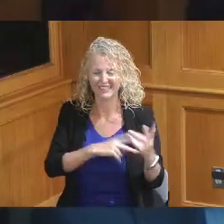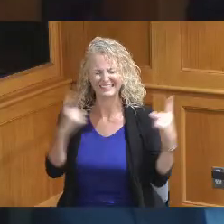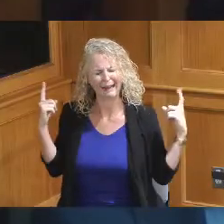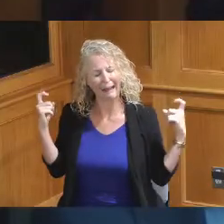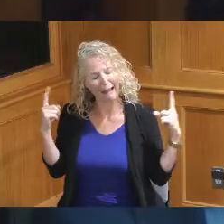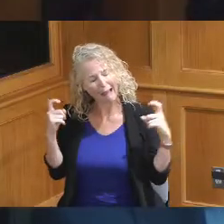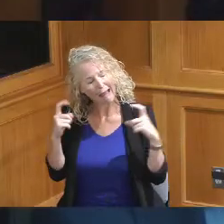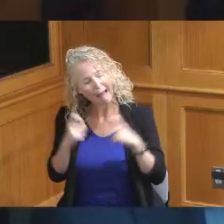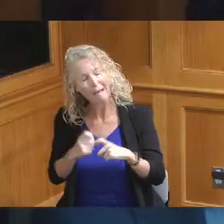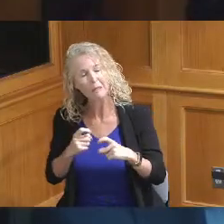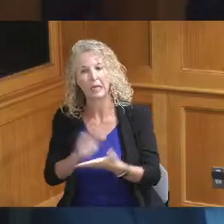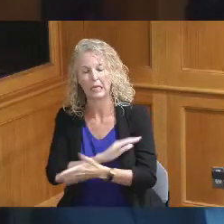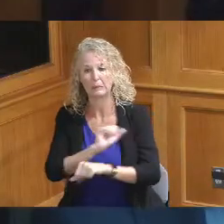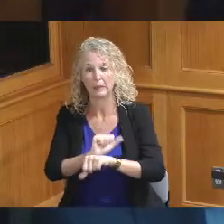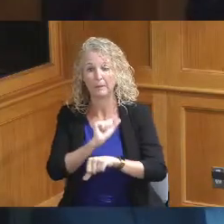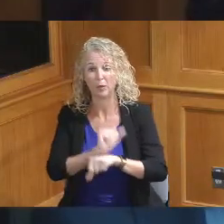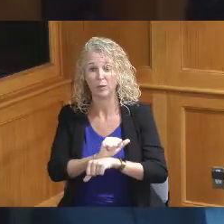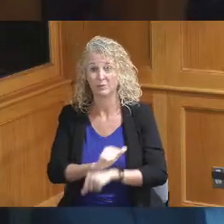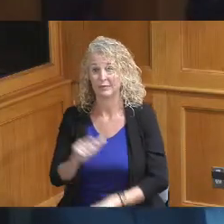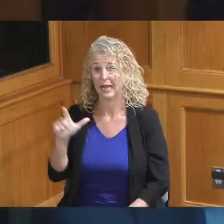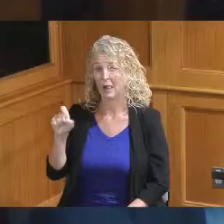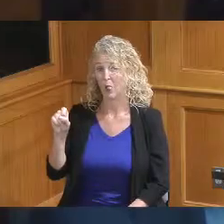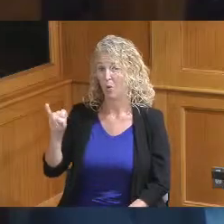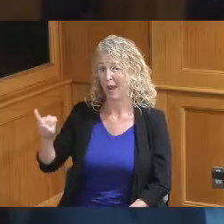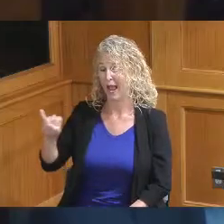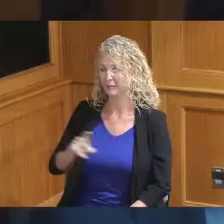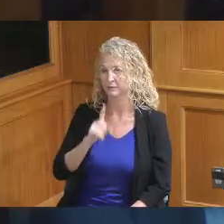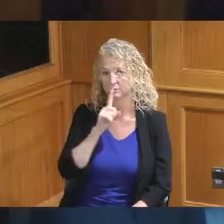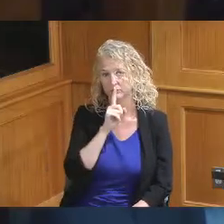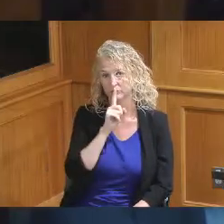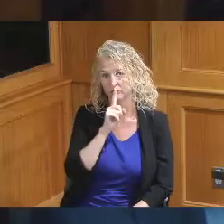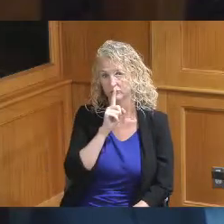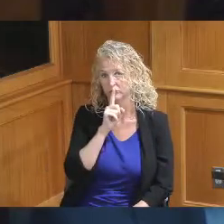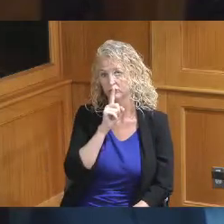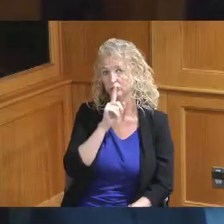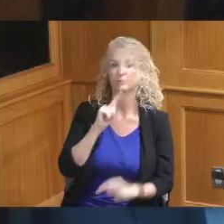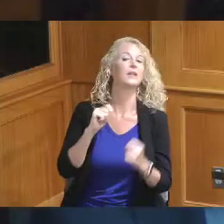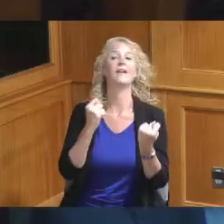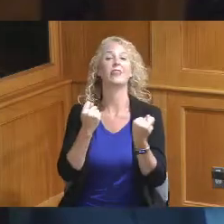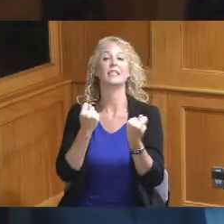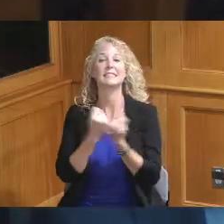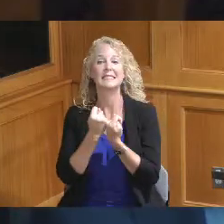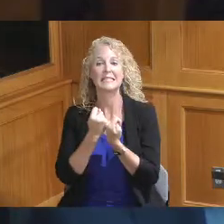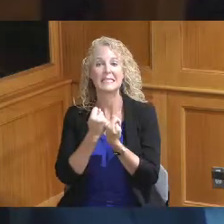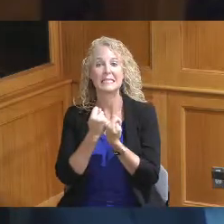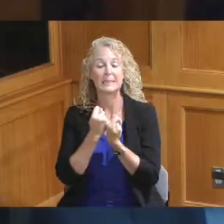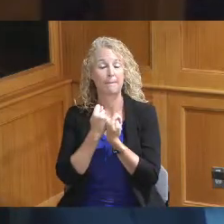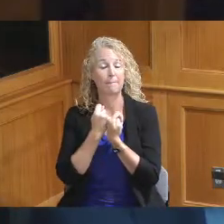complex. That's not in the LOI. Transfer of the team's franchise.